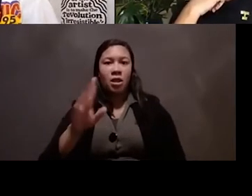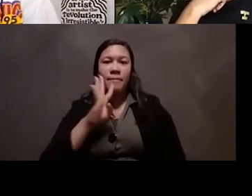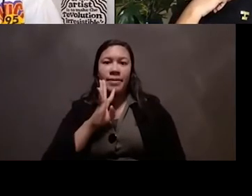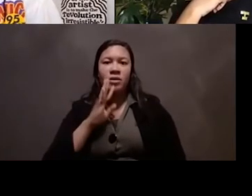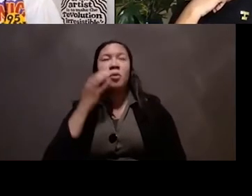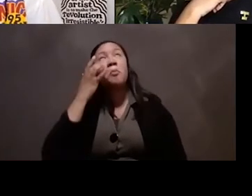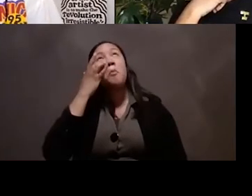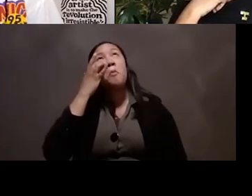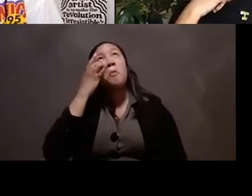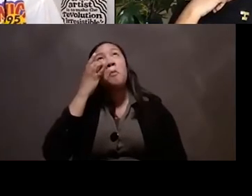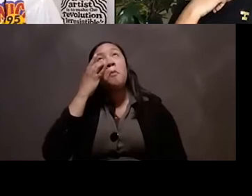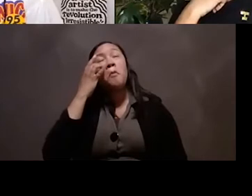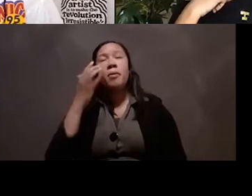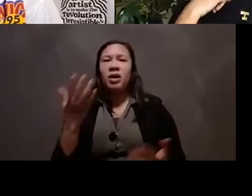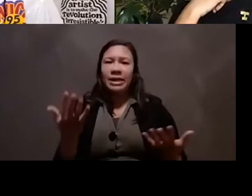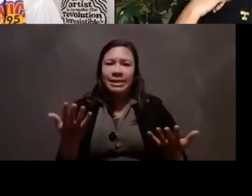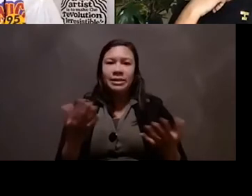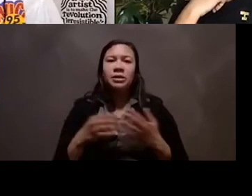I think that